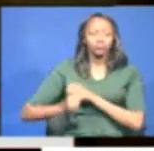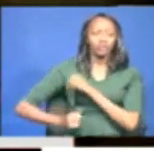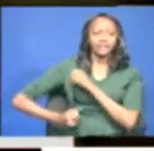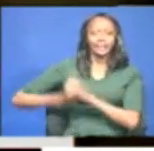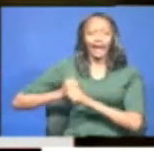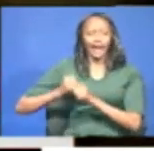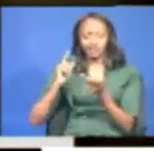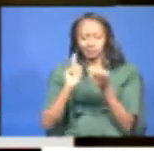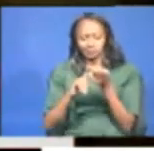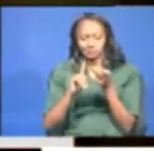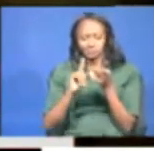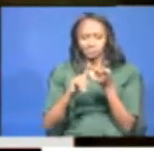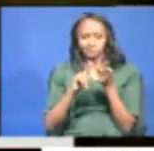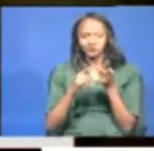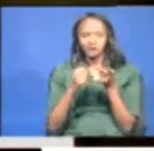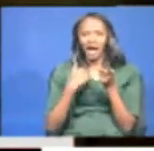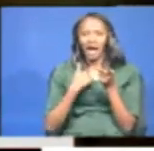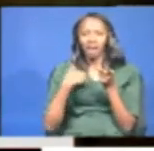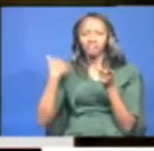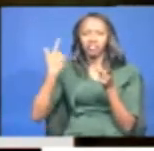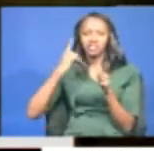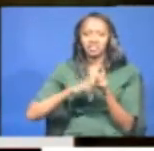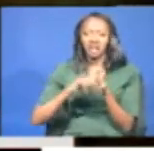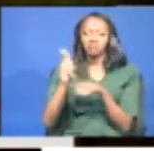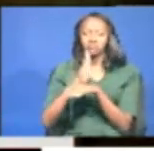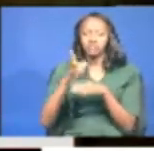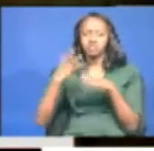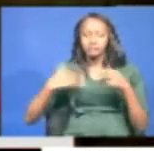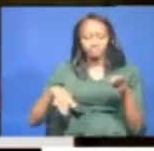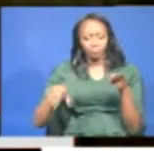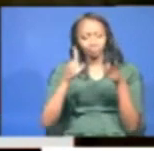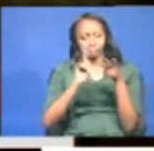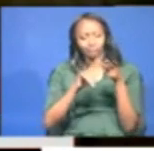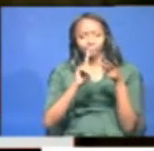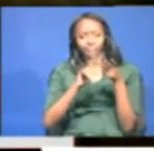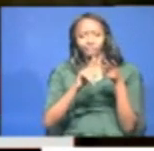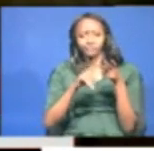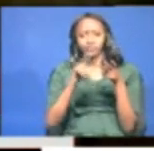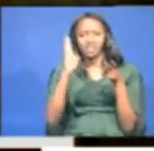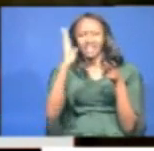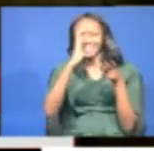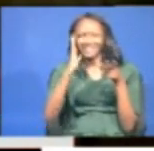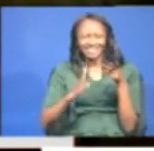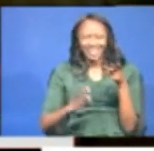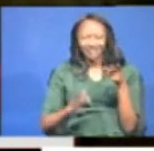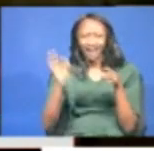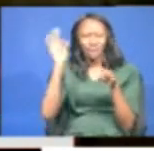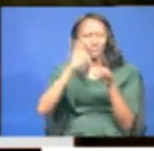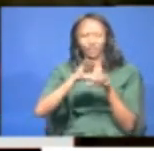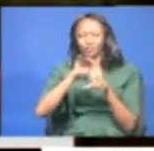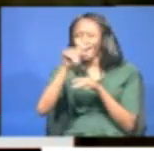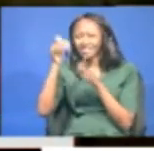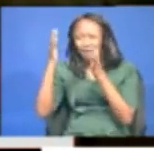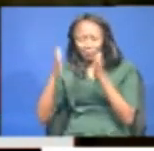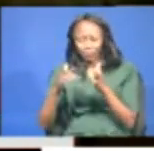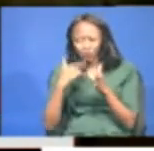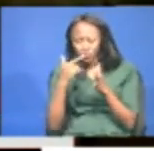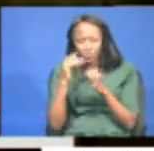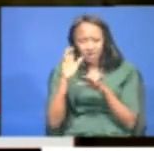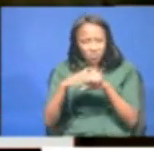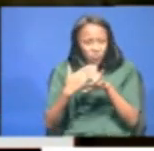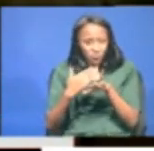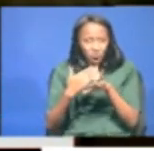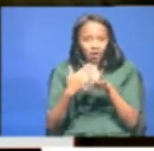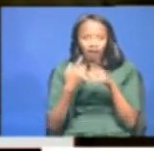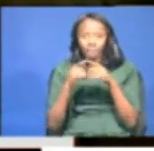ni wakutumia wengine, sisi ni watu ambaye hatuwezi pigia mtu mwingine kura ambaye hatoki hapa. Lakini nyinyi